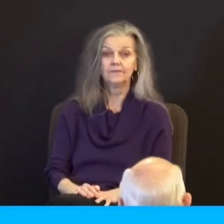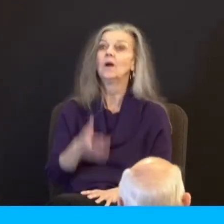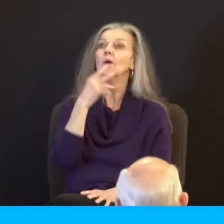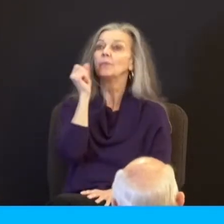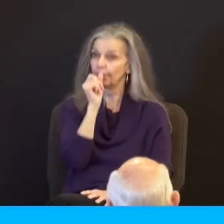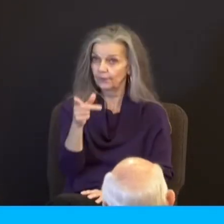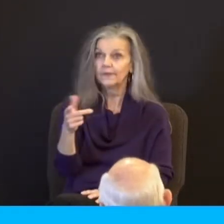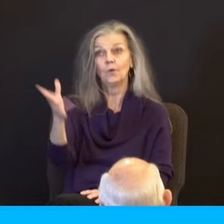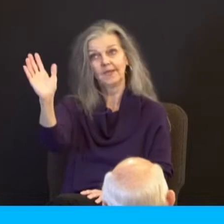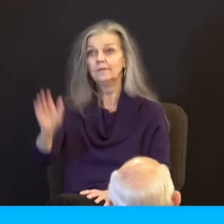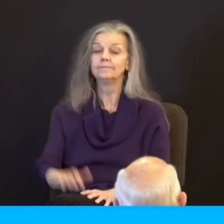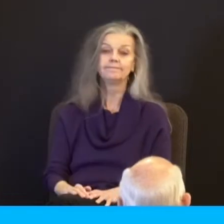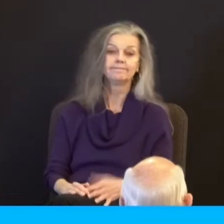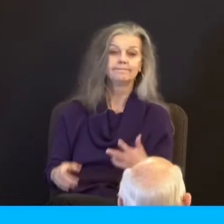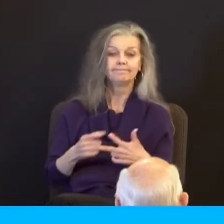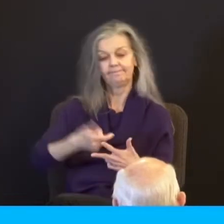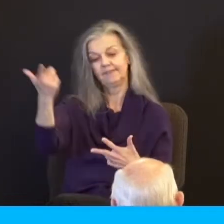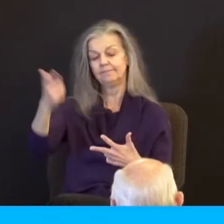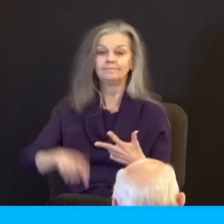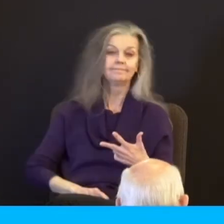Right? Shoe and spit.